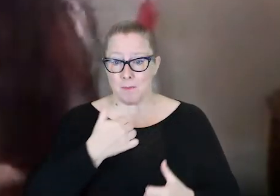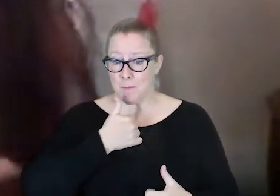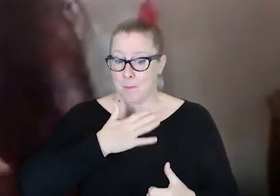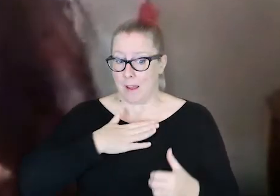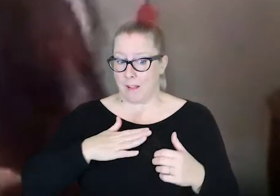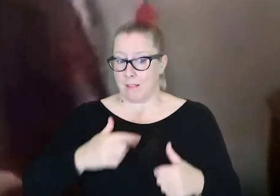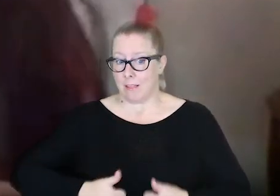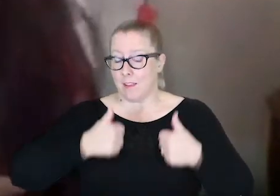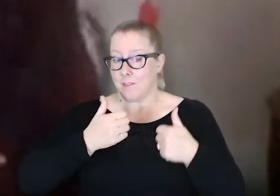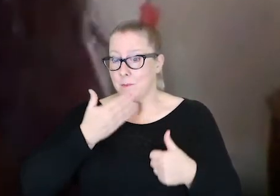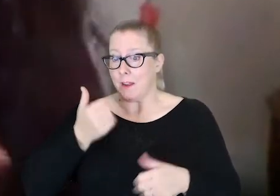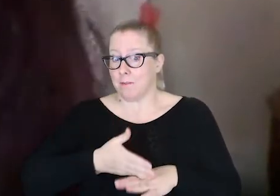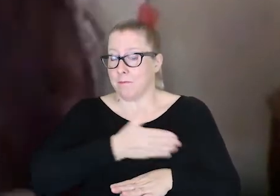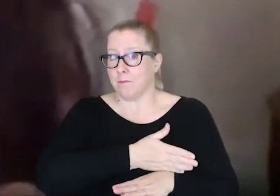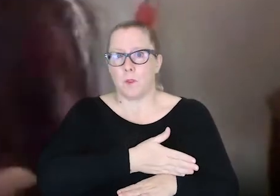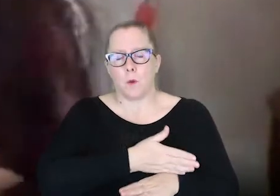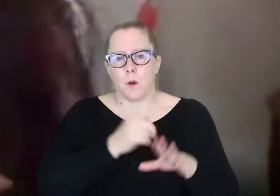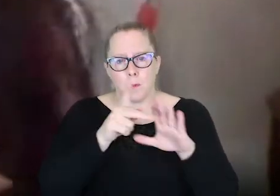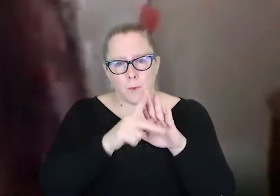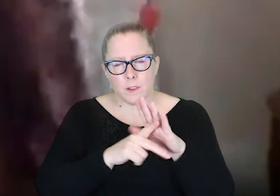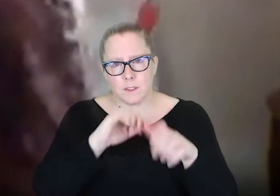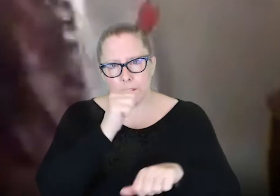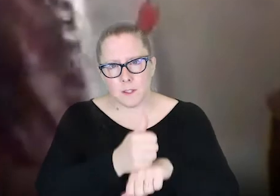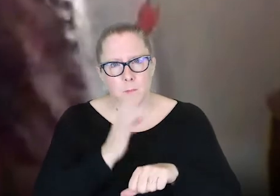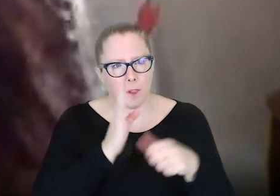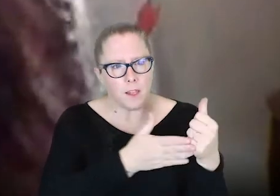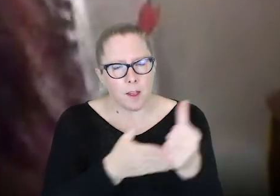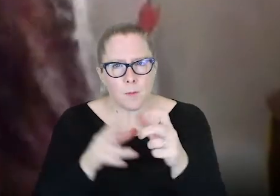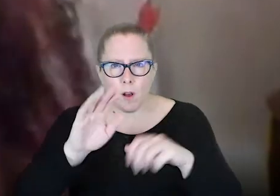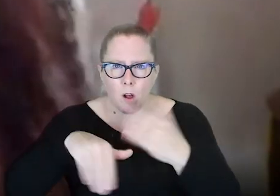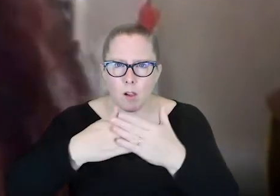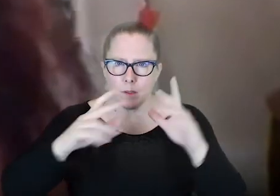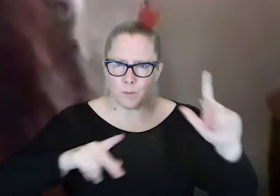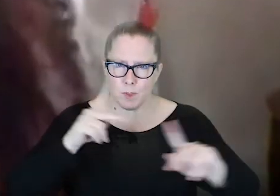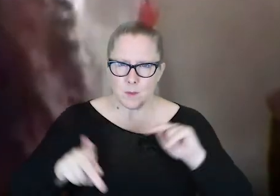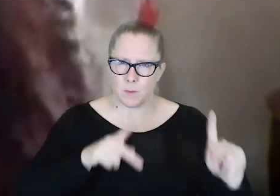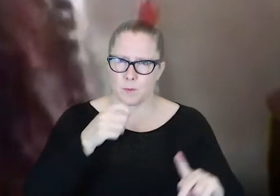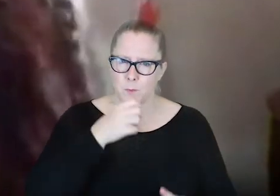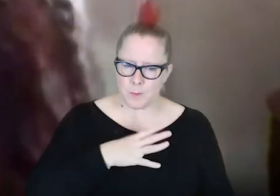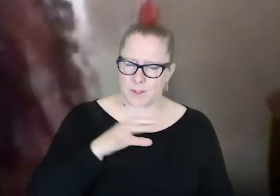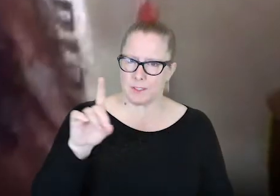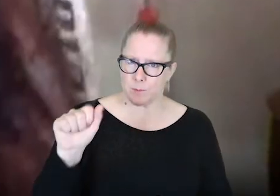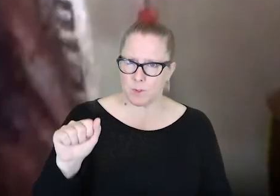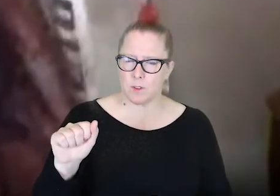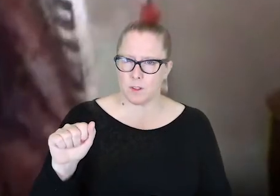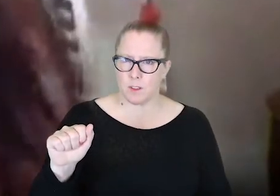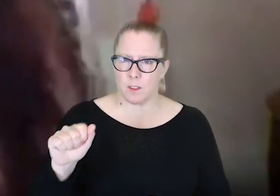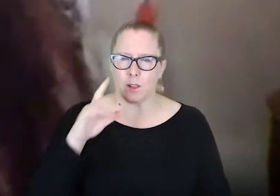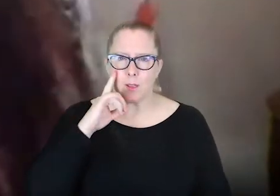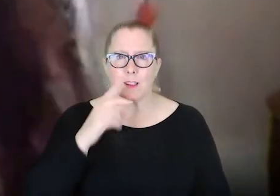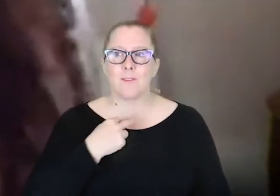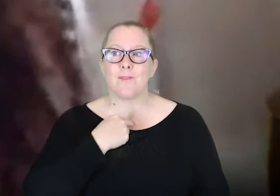talked about the policy reforms. It's not only about their own personal life changing, their career,